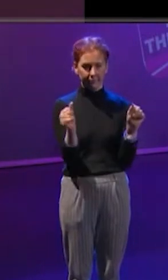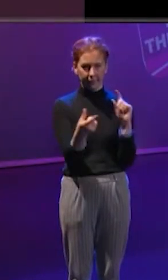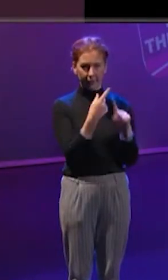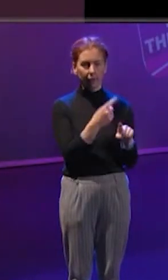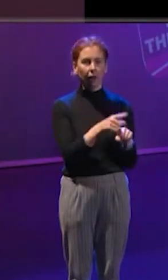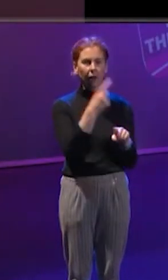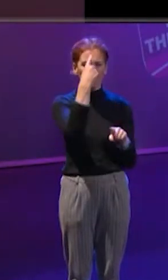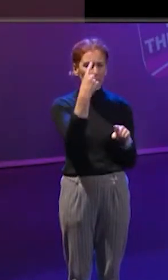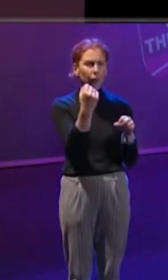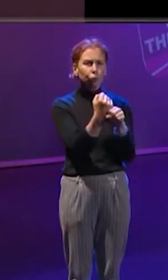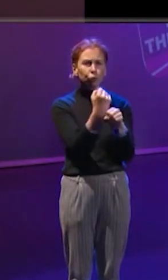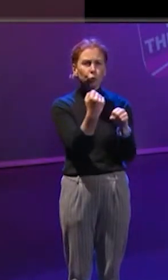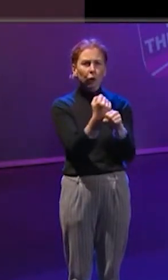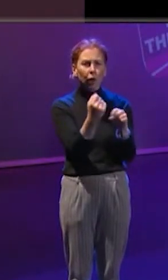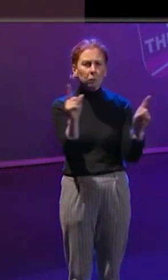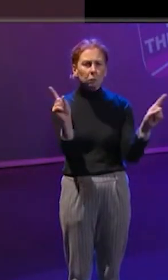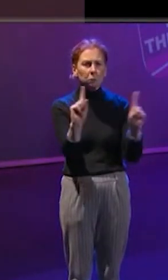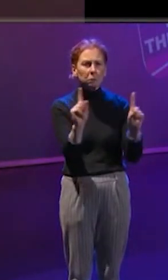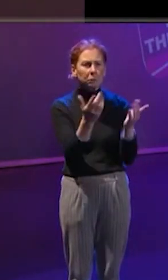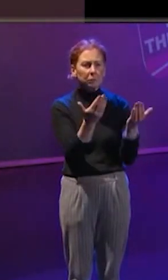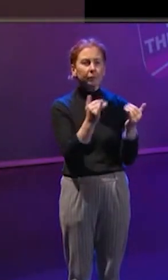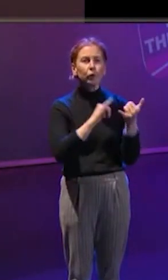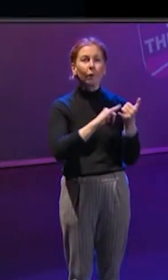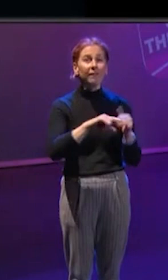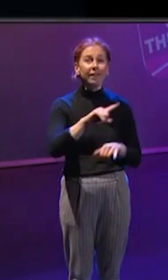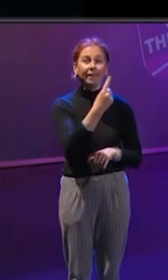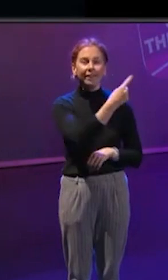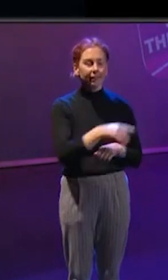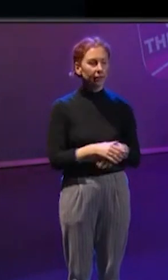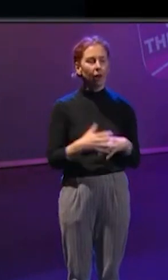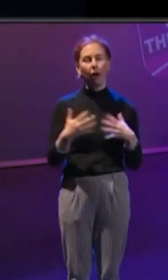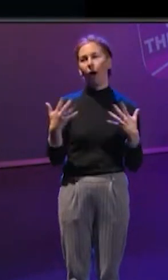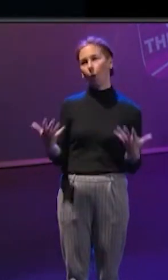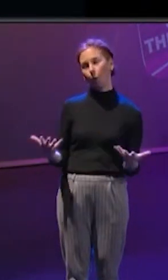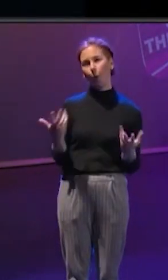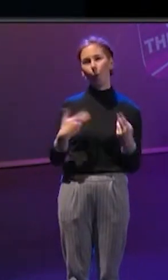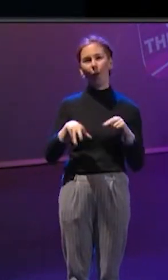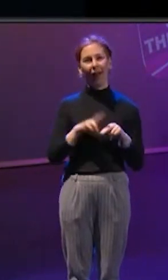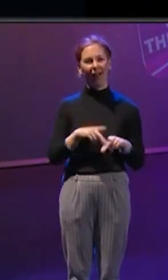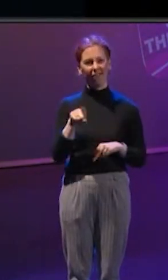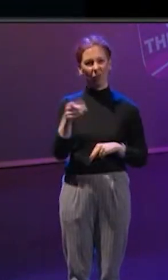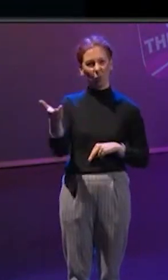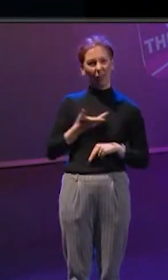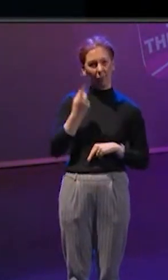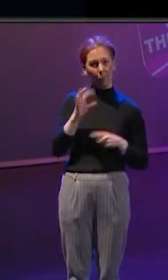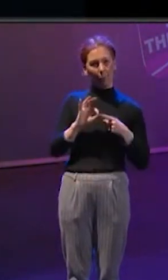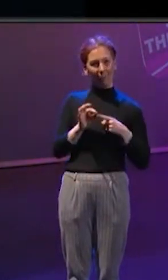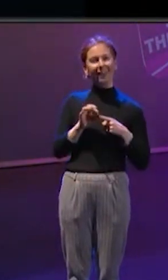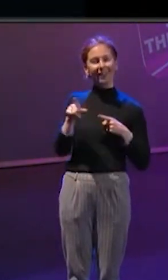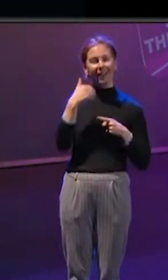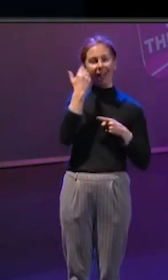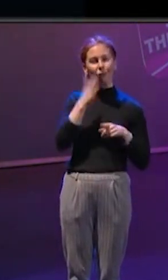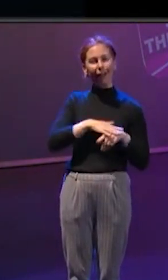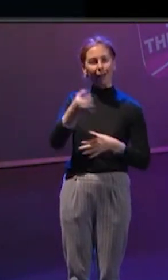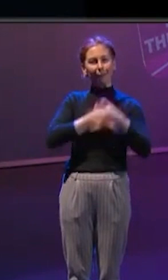is? Sophie, can we start with you? Yeah, absolutely. If I had a penny for every time I was asked this question, then I'd probably